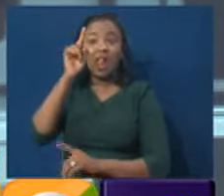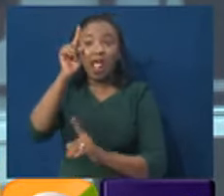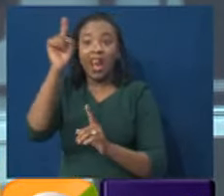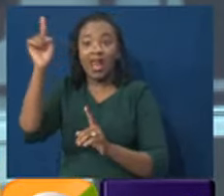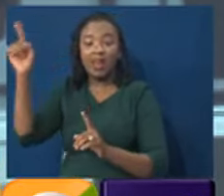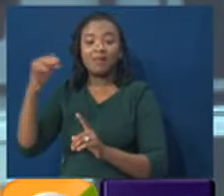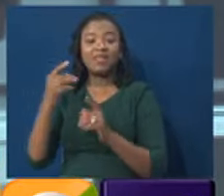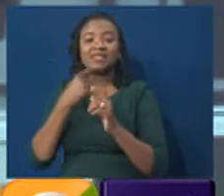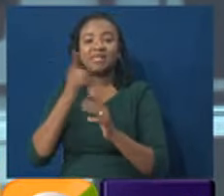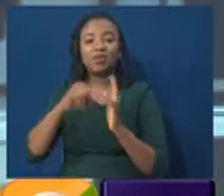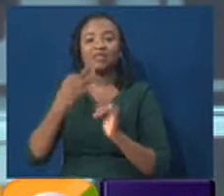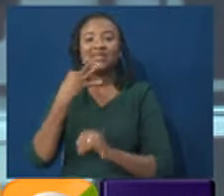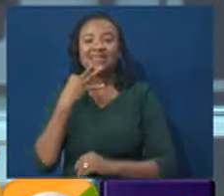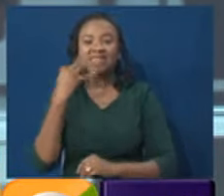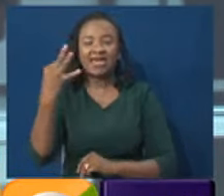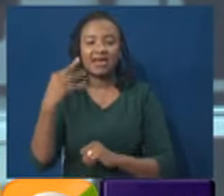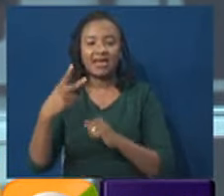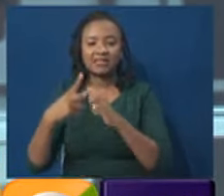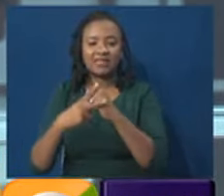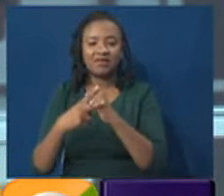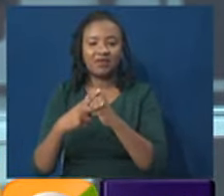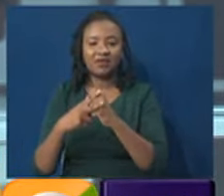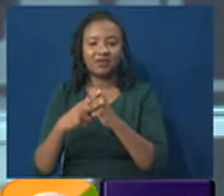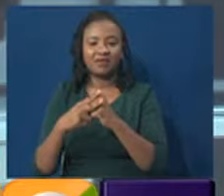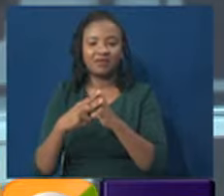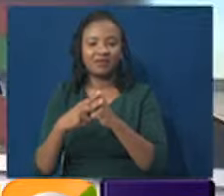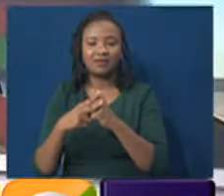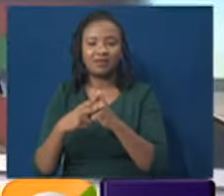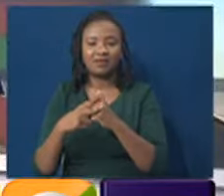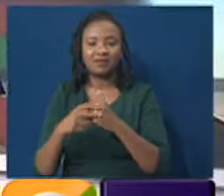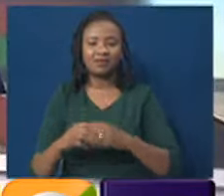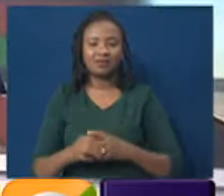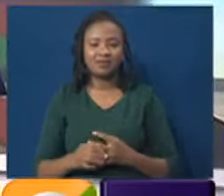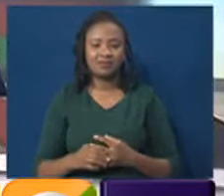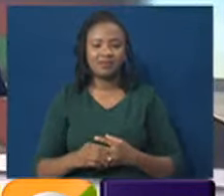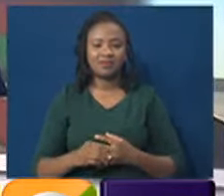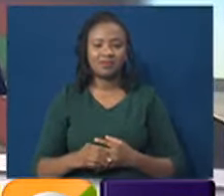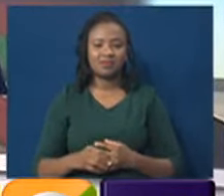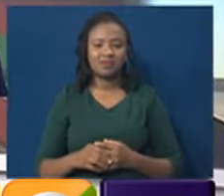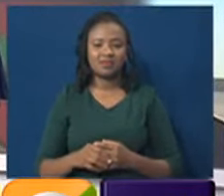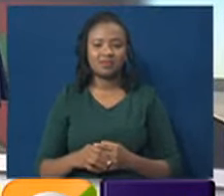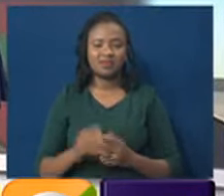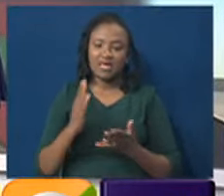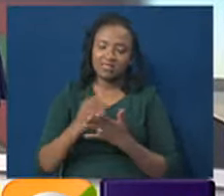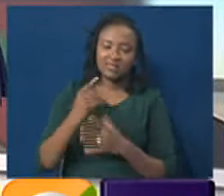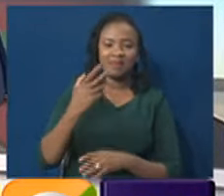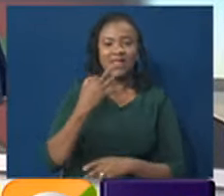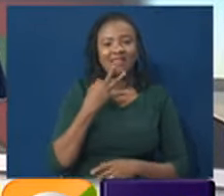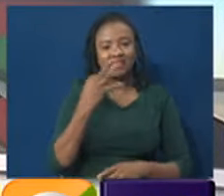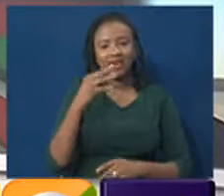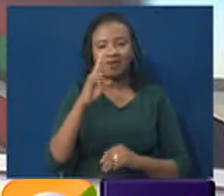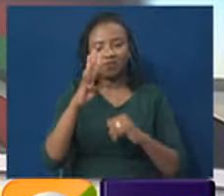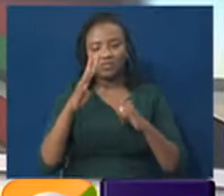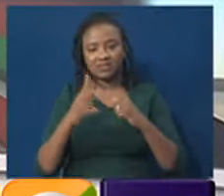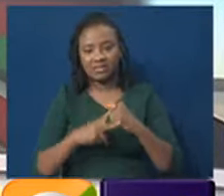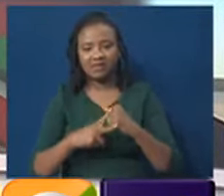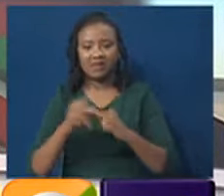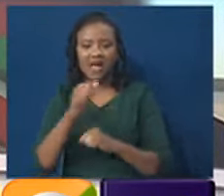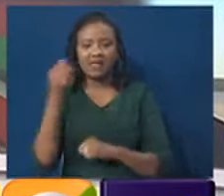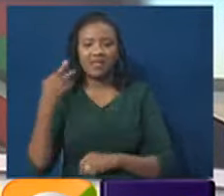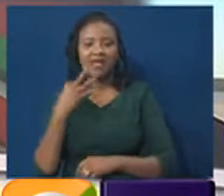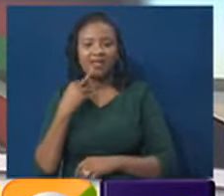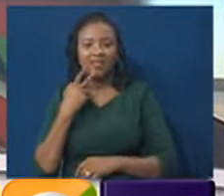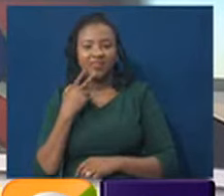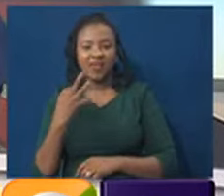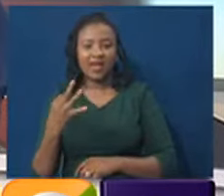is 307. And that's 5 liters. No, Waziri, he has given a range. There are different brands. Some are 347, others are 325. Yes.